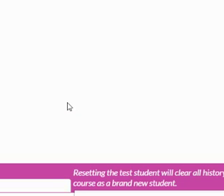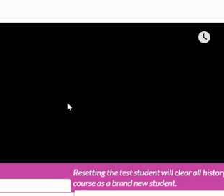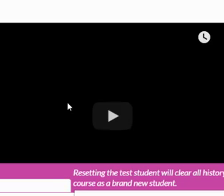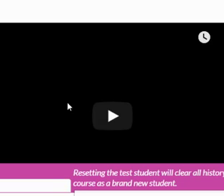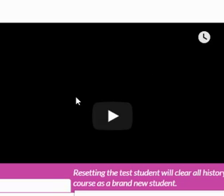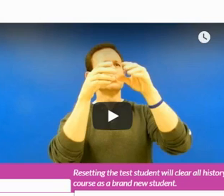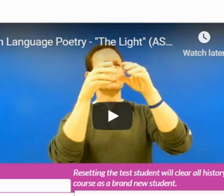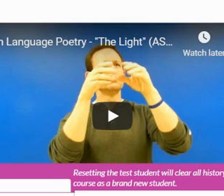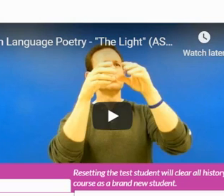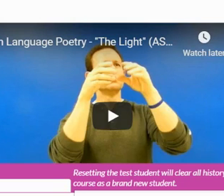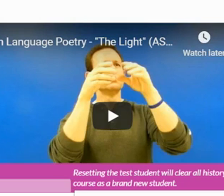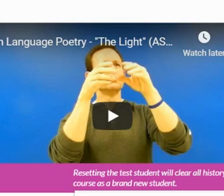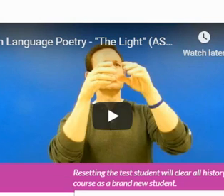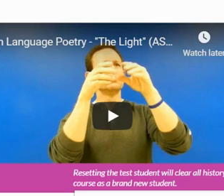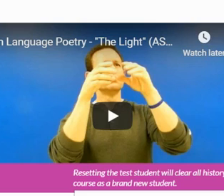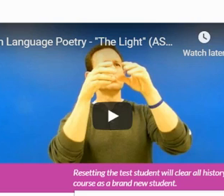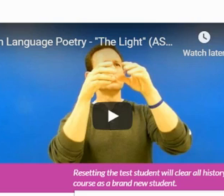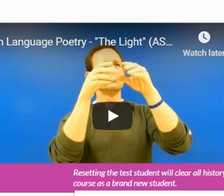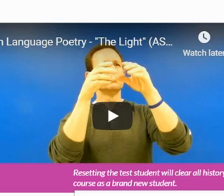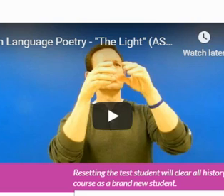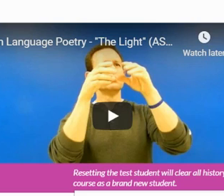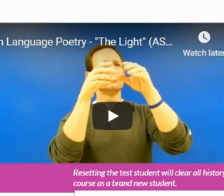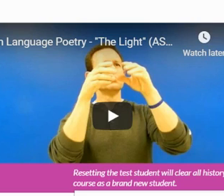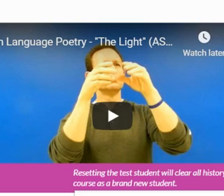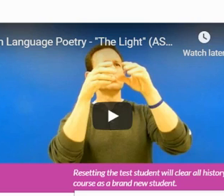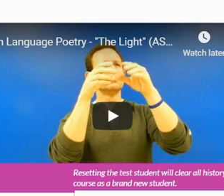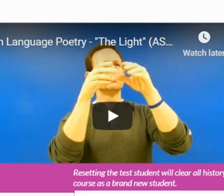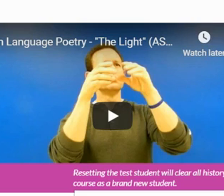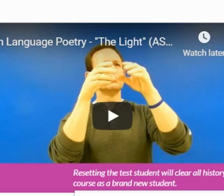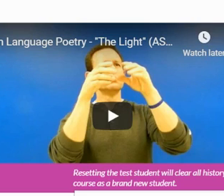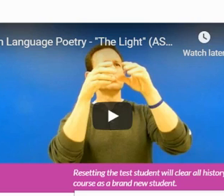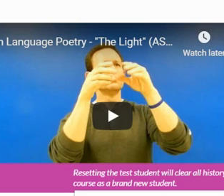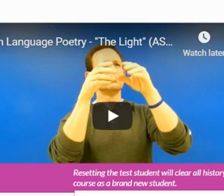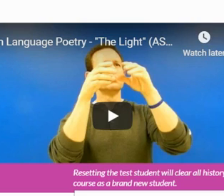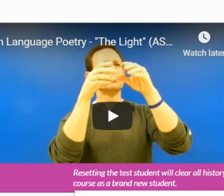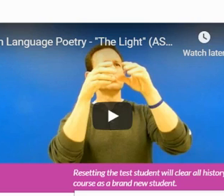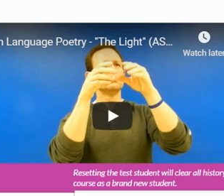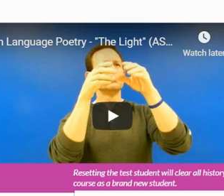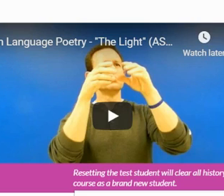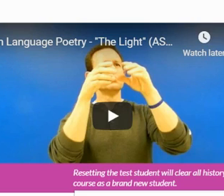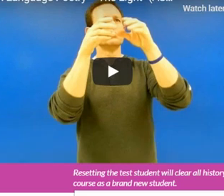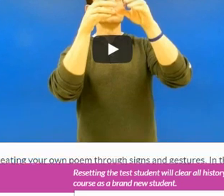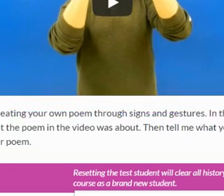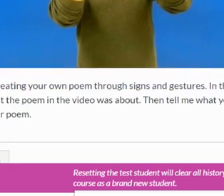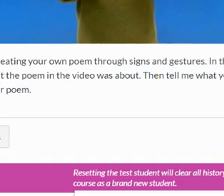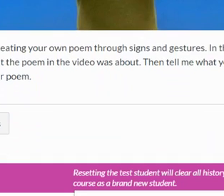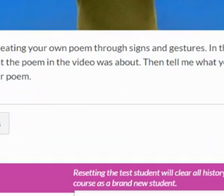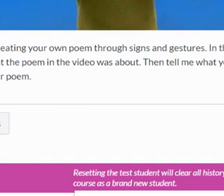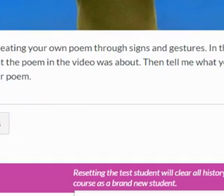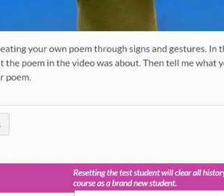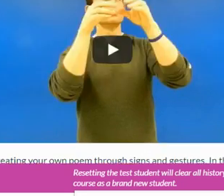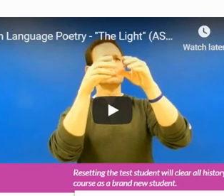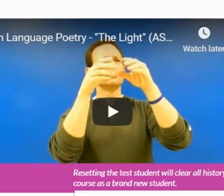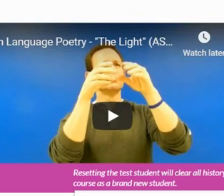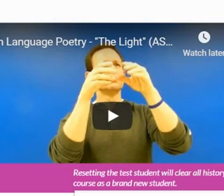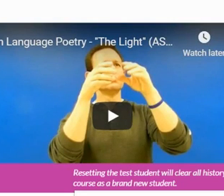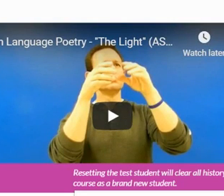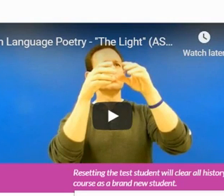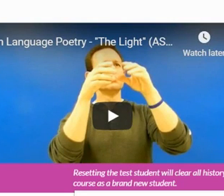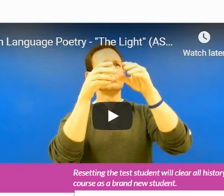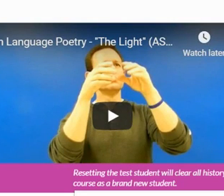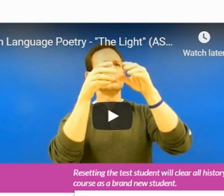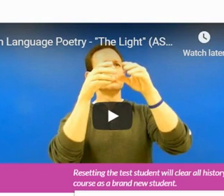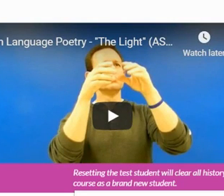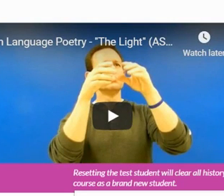and it will submit, and then you will see up here submitted. Okay. And then that's all that you have to do for this assignment.